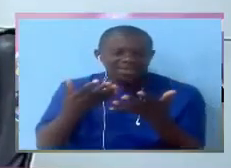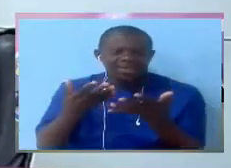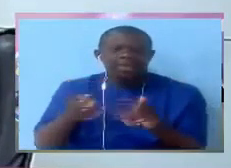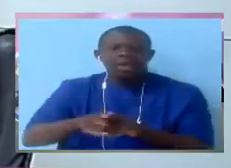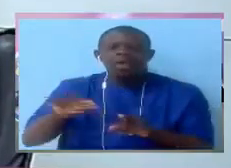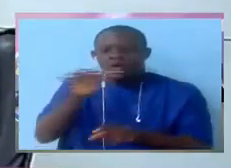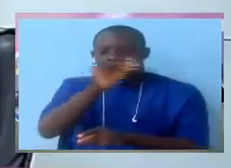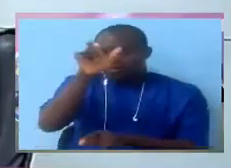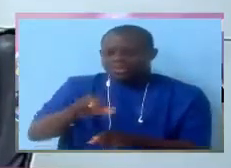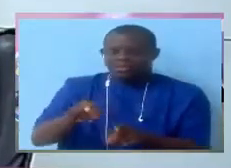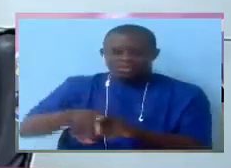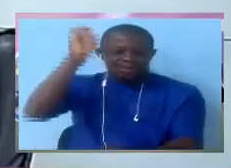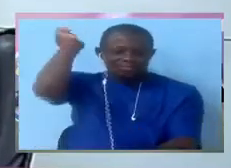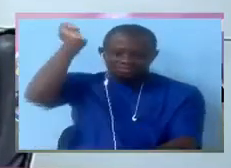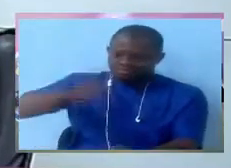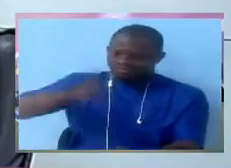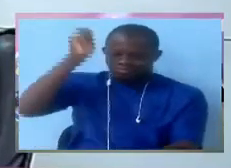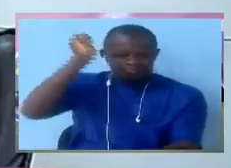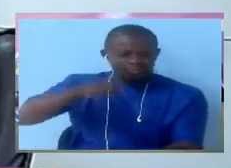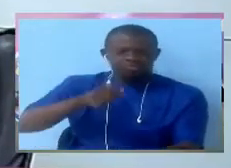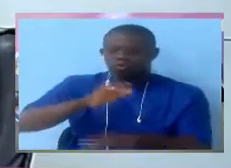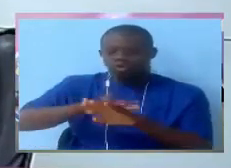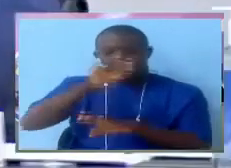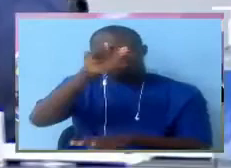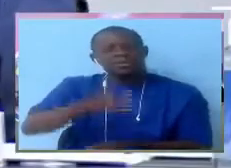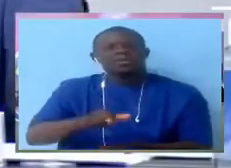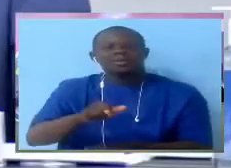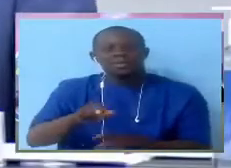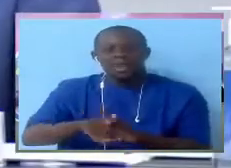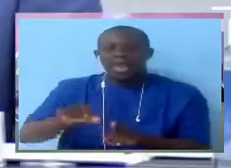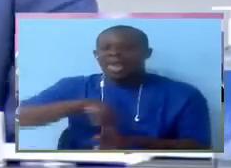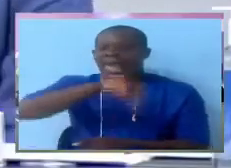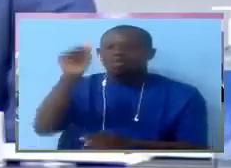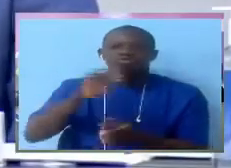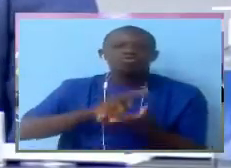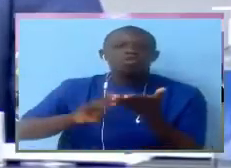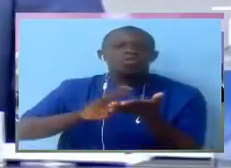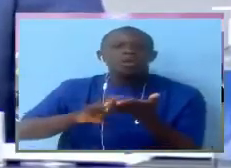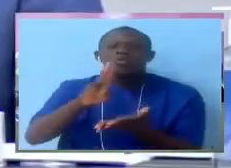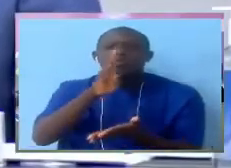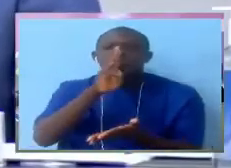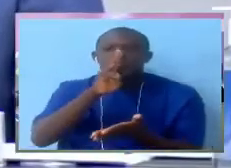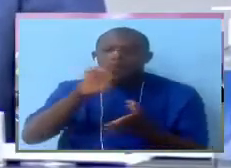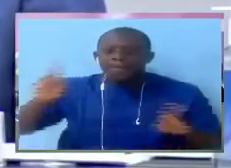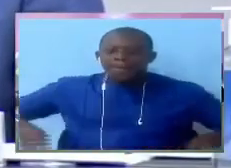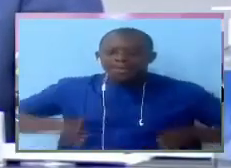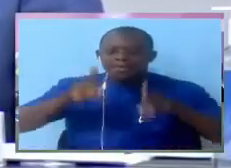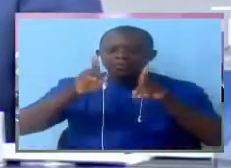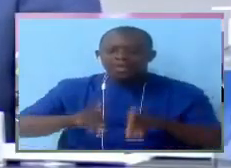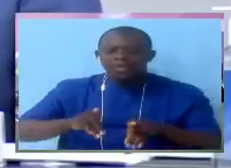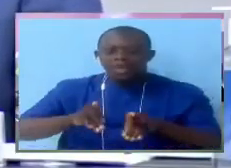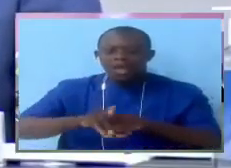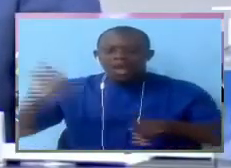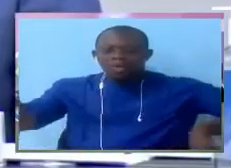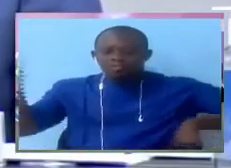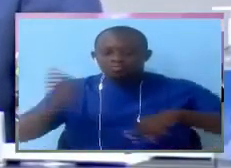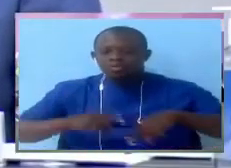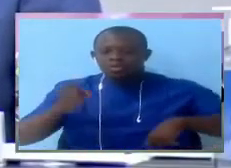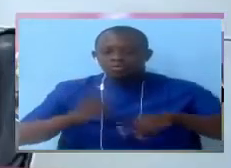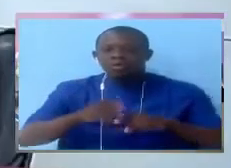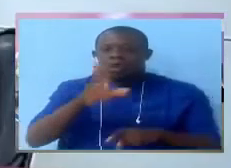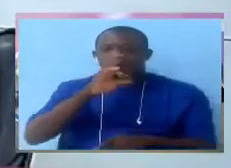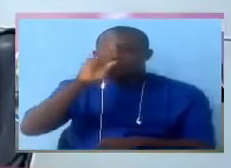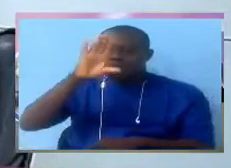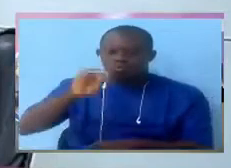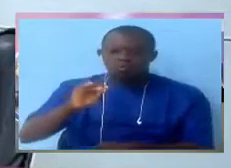your hands and then the beating will start and normally who would be involved in the beating ñim da faral de amé ñan